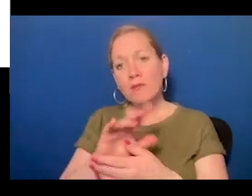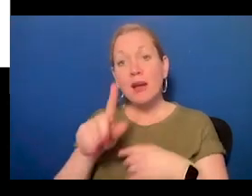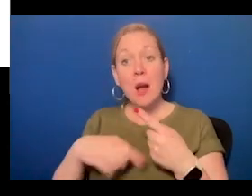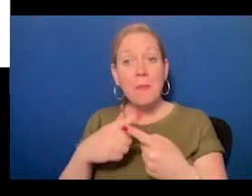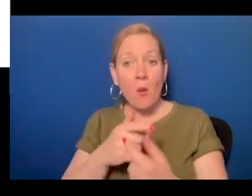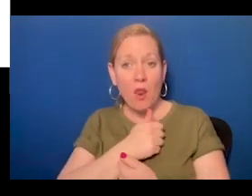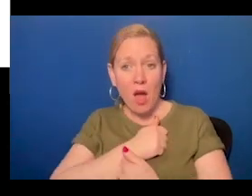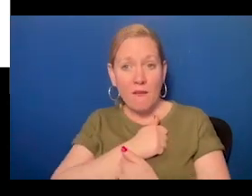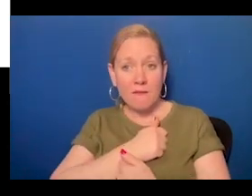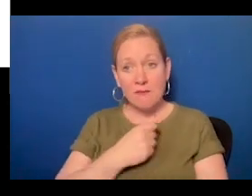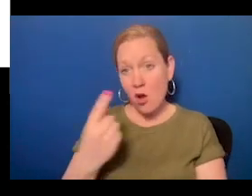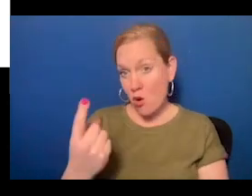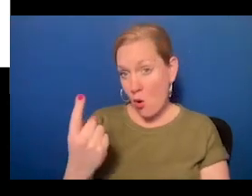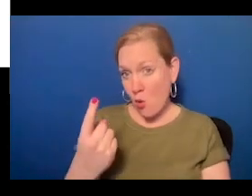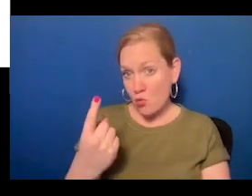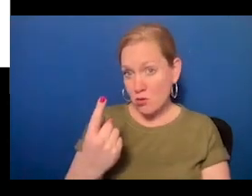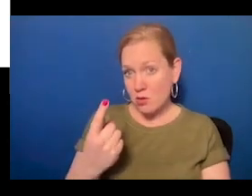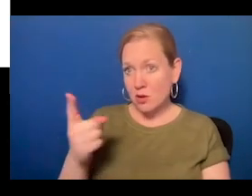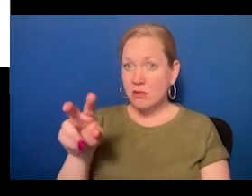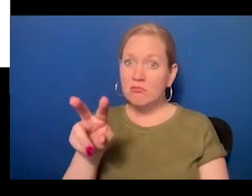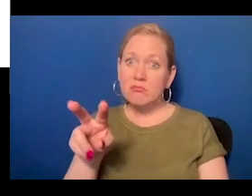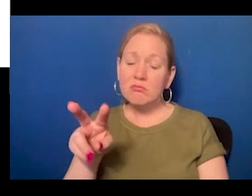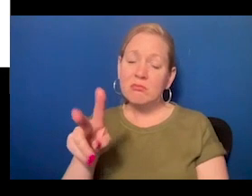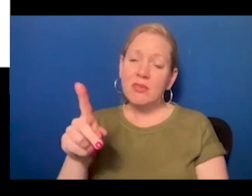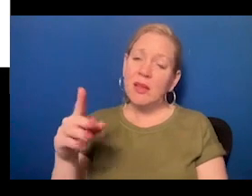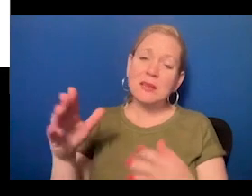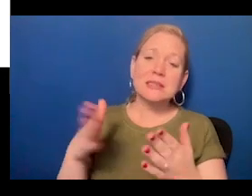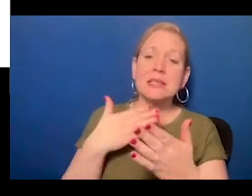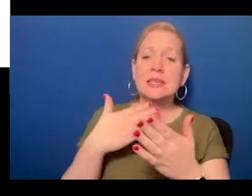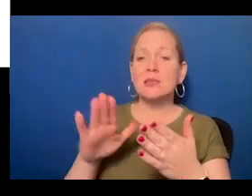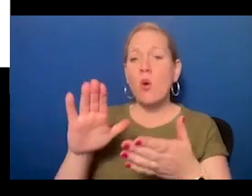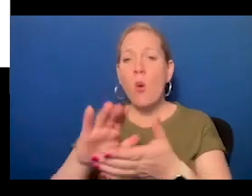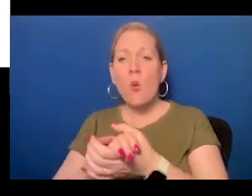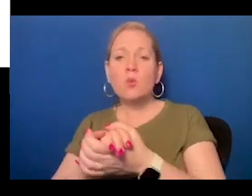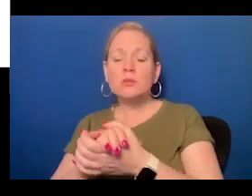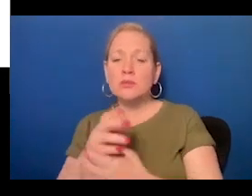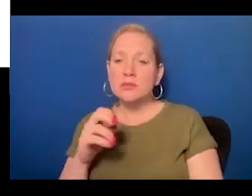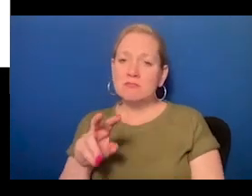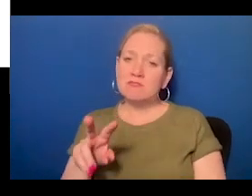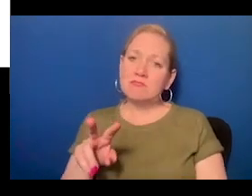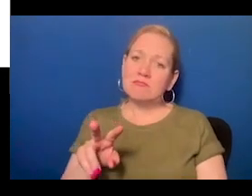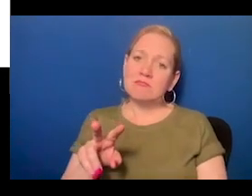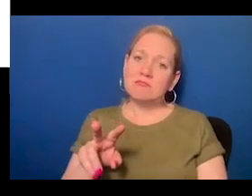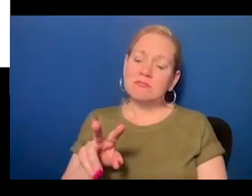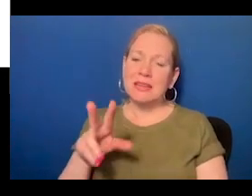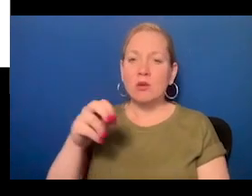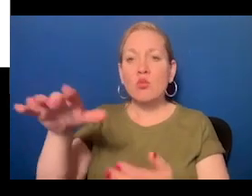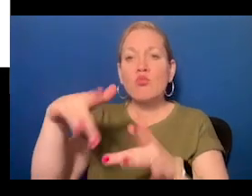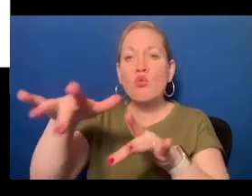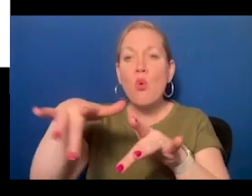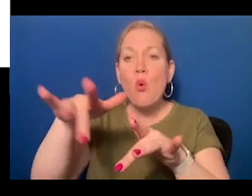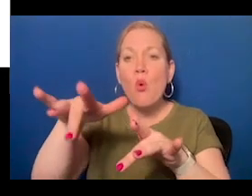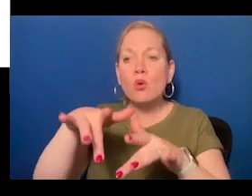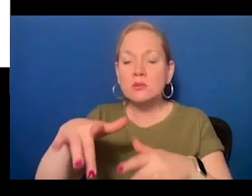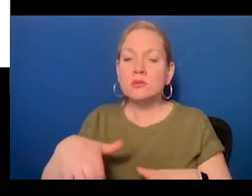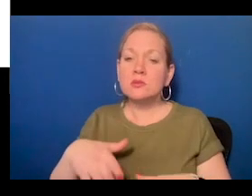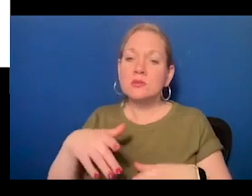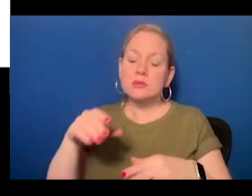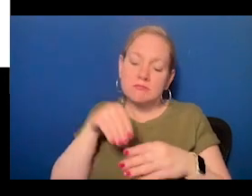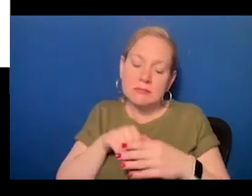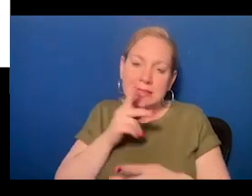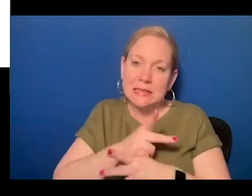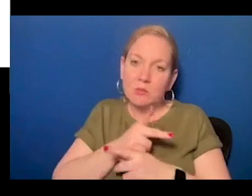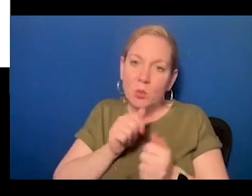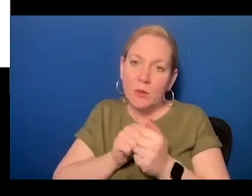not showing me it. And an example of showing me it is WALL-E watches a movie about love alone. He sees characters